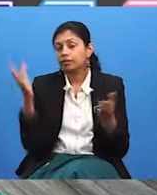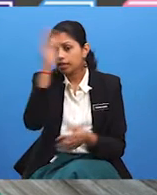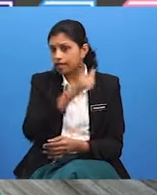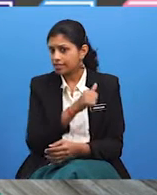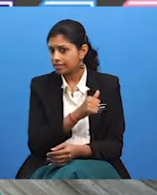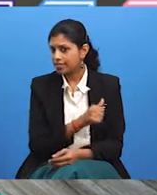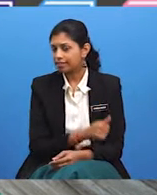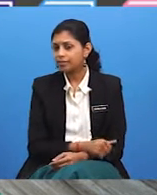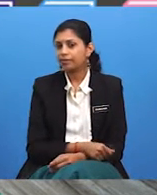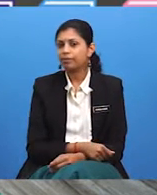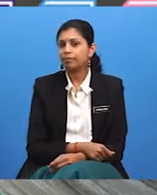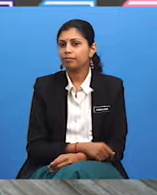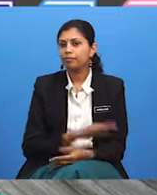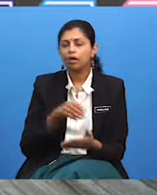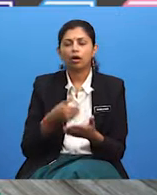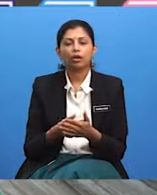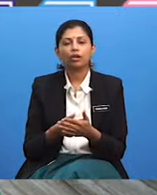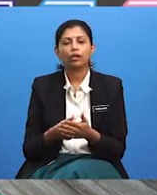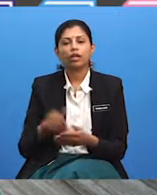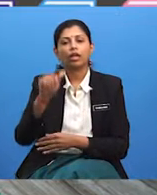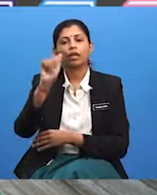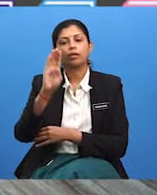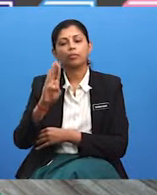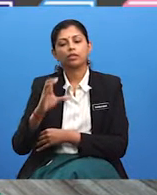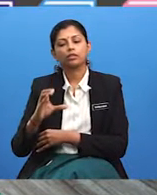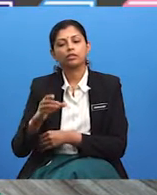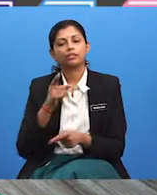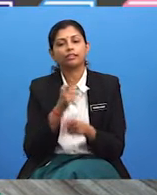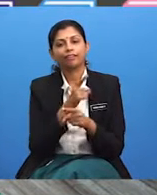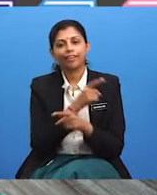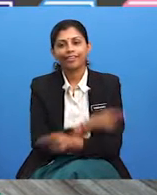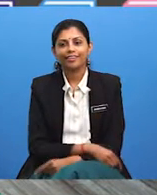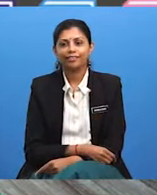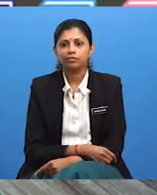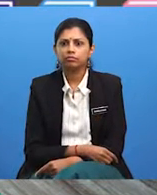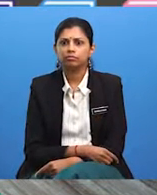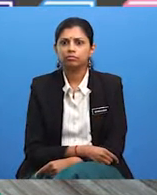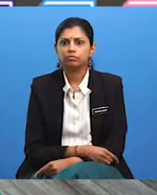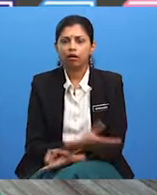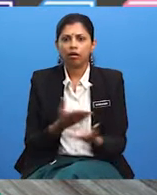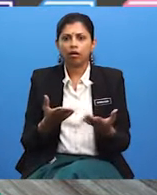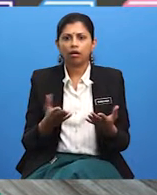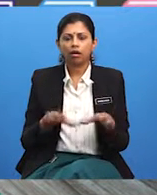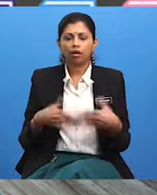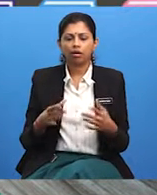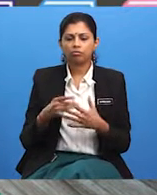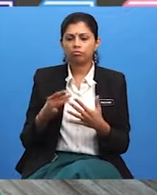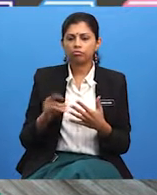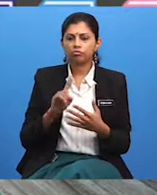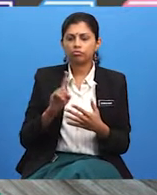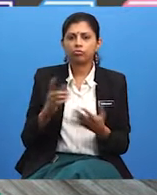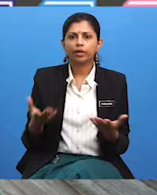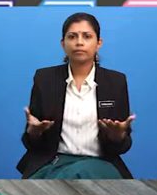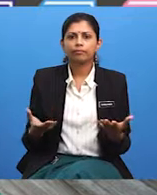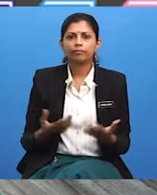Yes, all the answers A, B, and C are correct. In fact, they